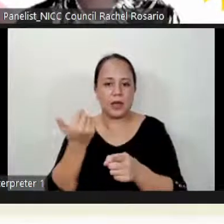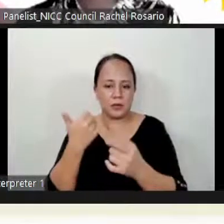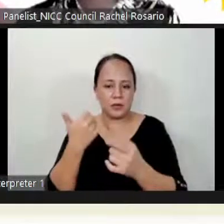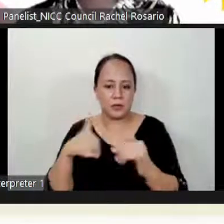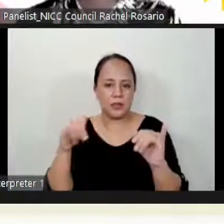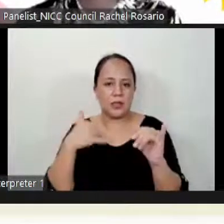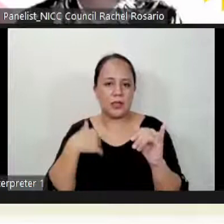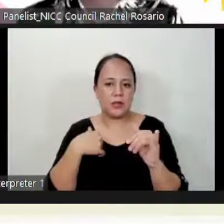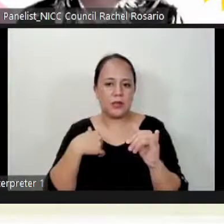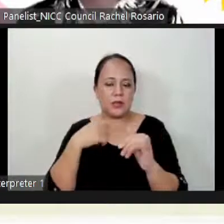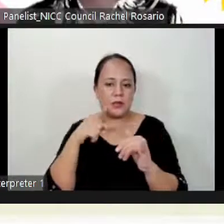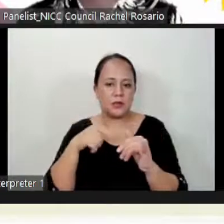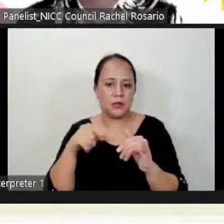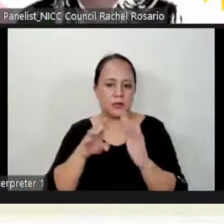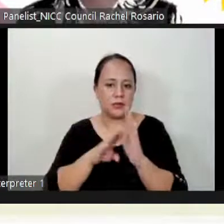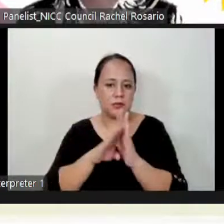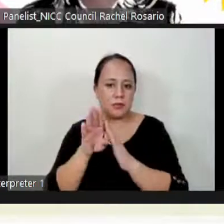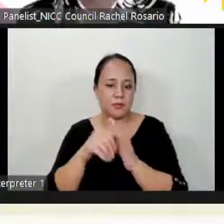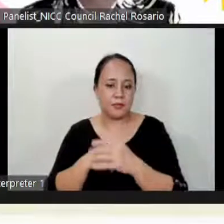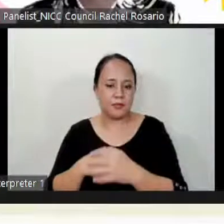under development?